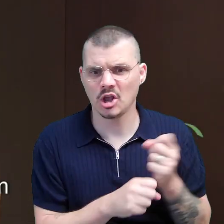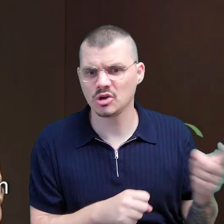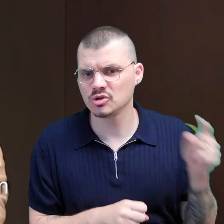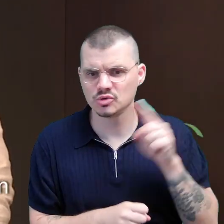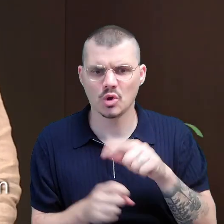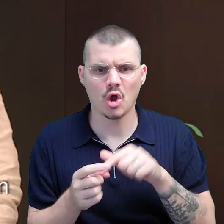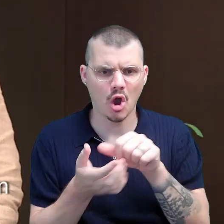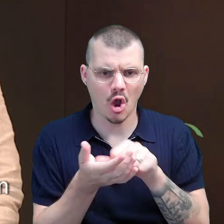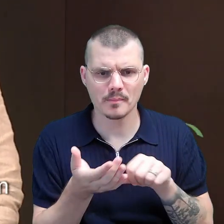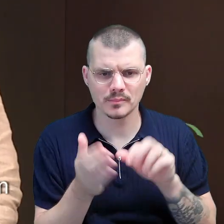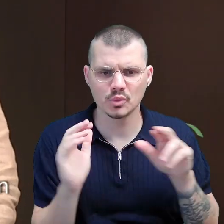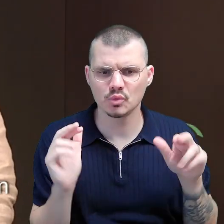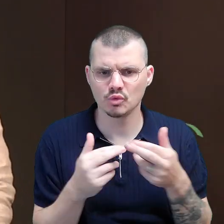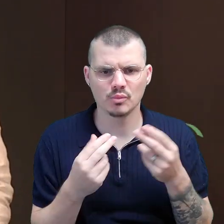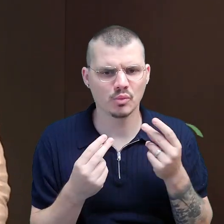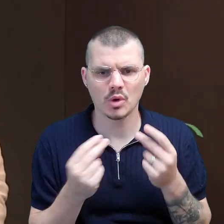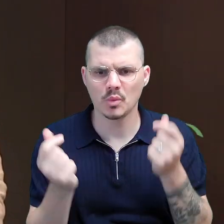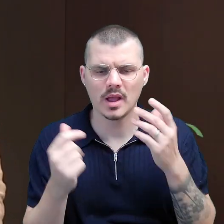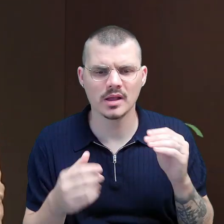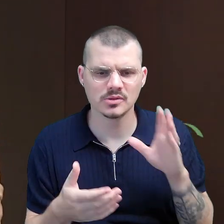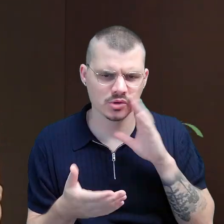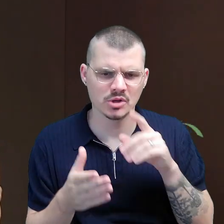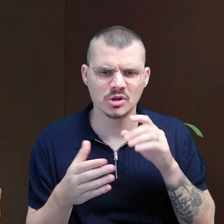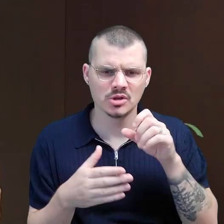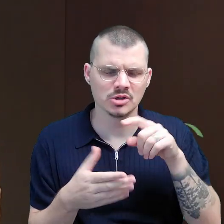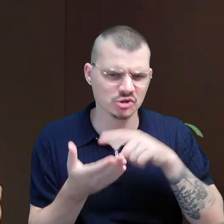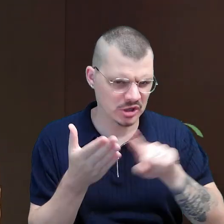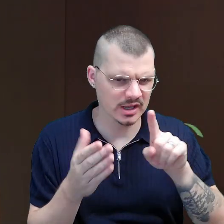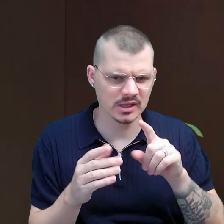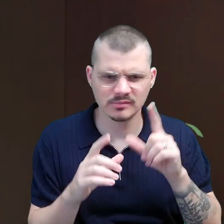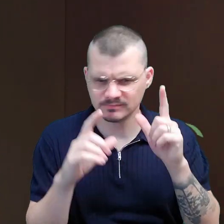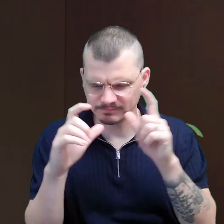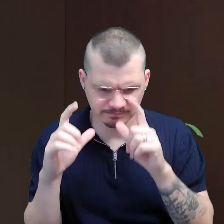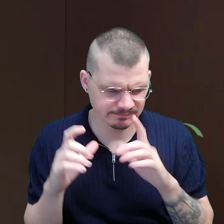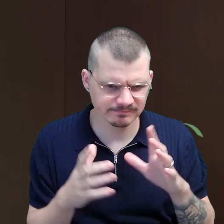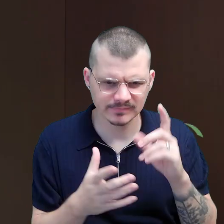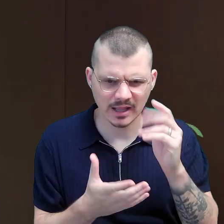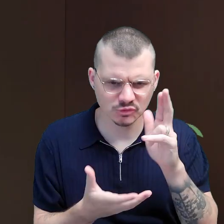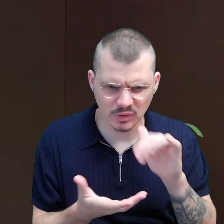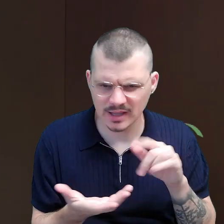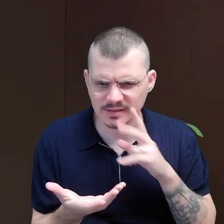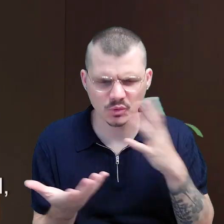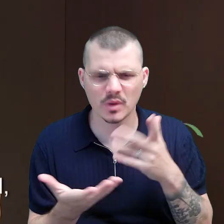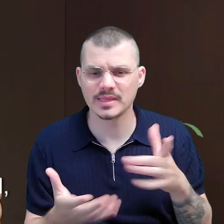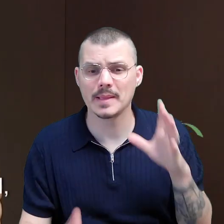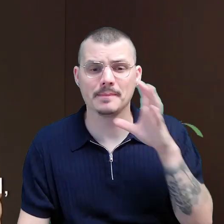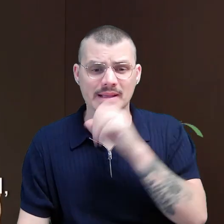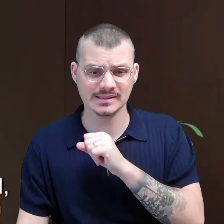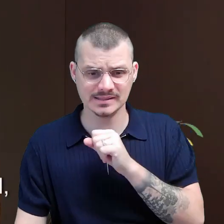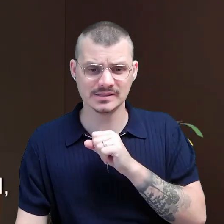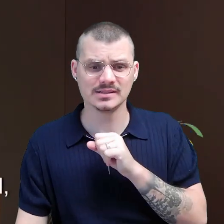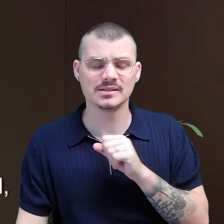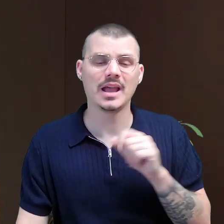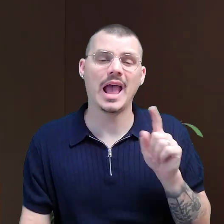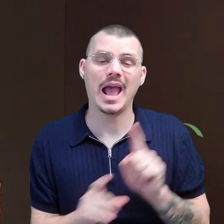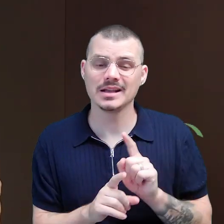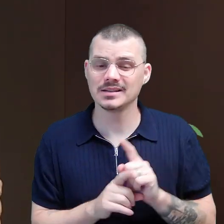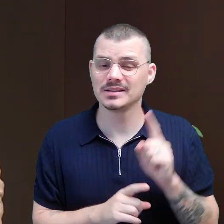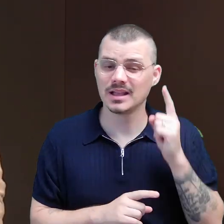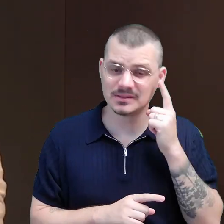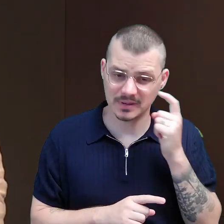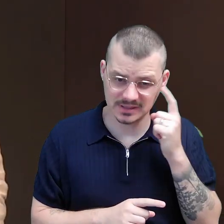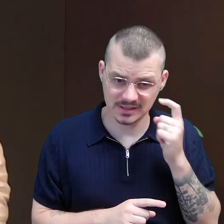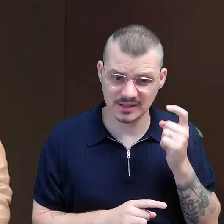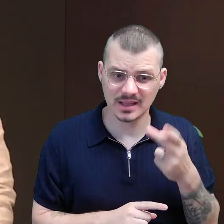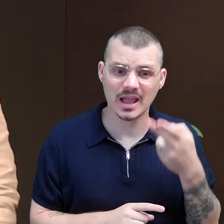And he got her into the operating room right away and, scoped her to check, see what they missed. Well,